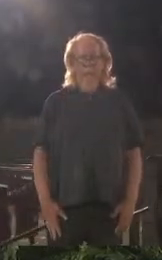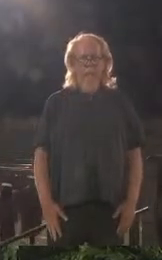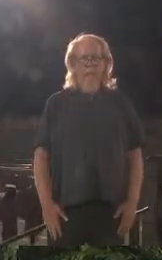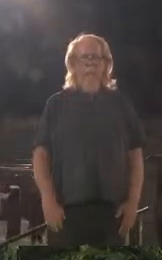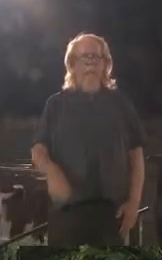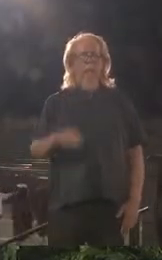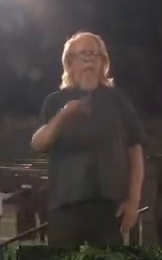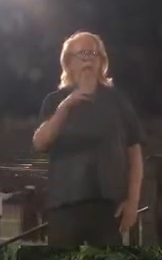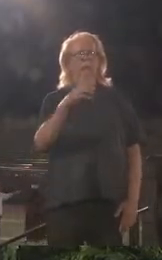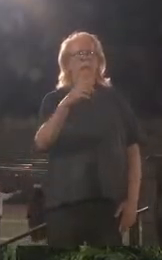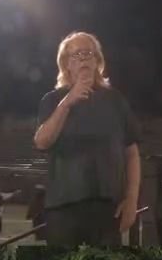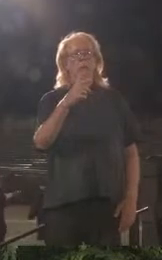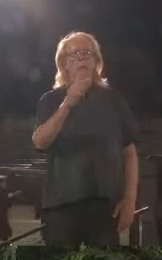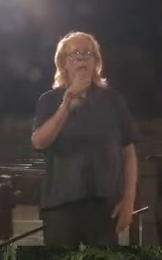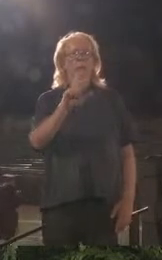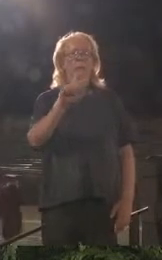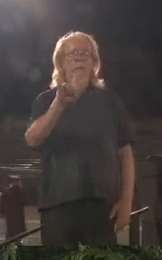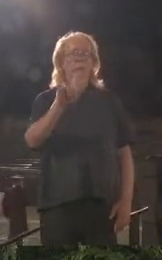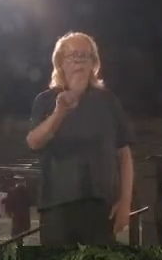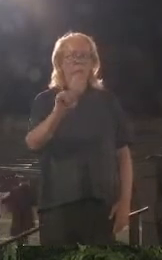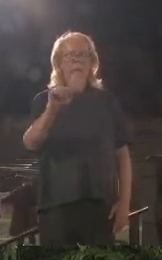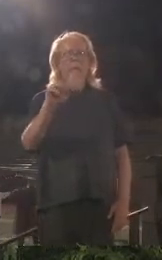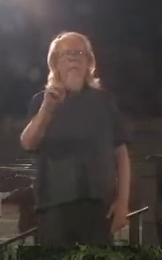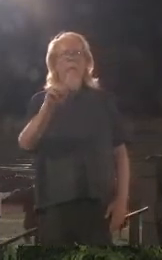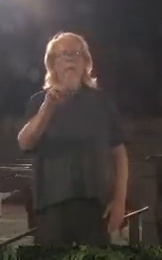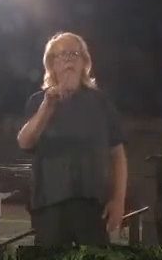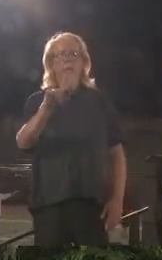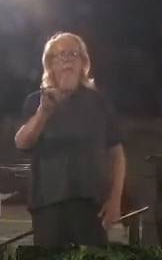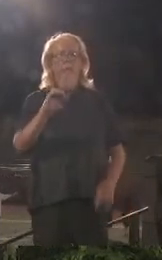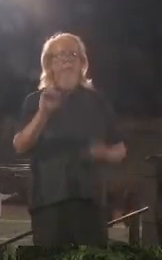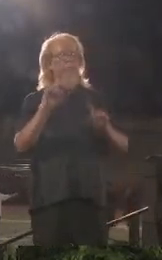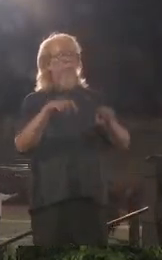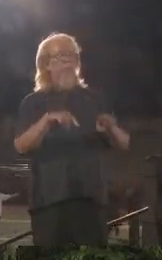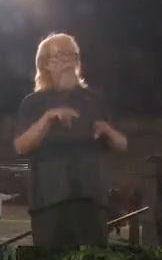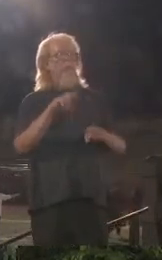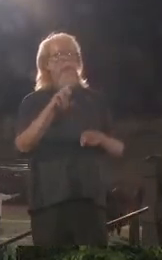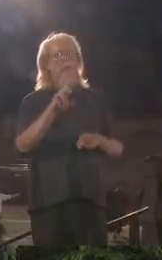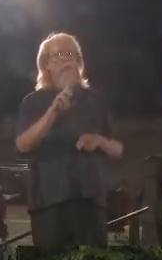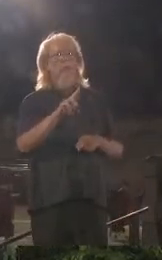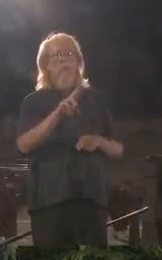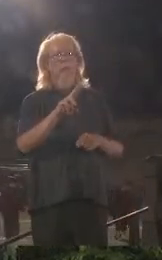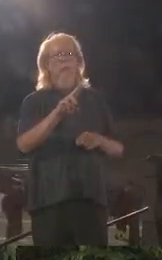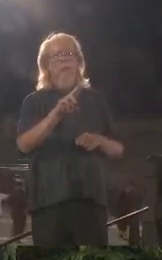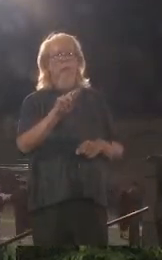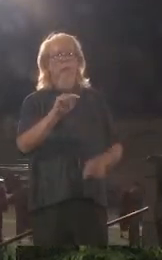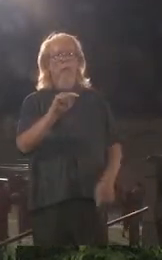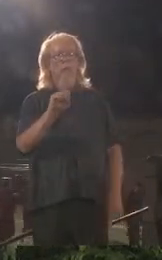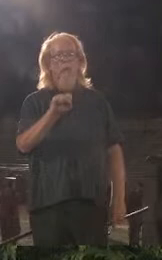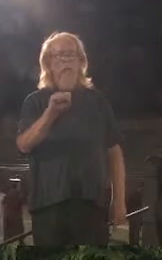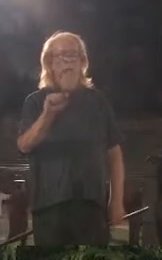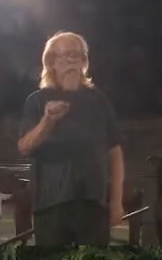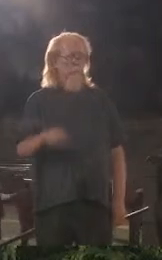Celia Chloe Martinez will be attending the University of Texas at San Antonio.